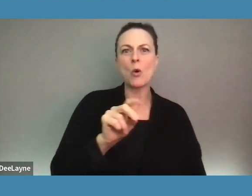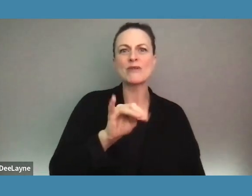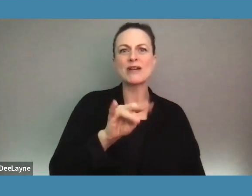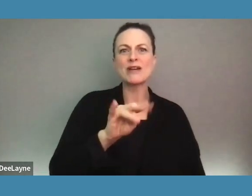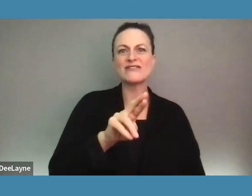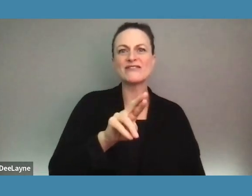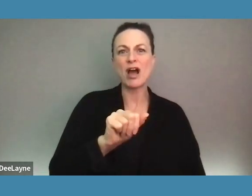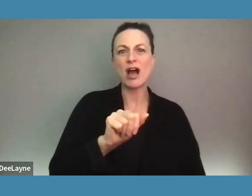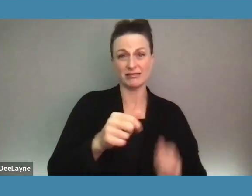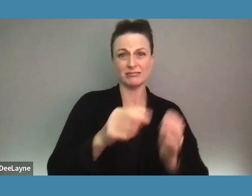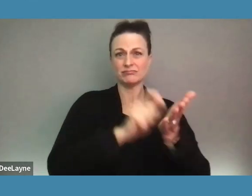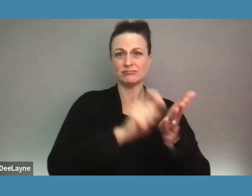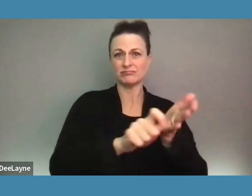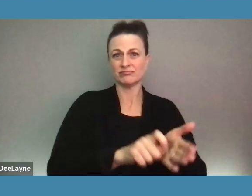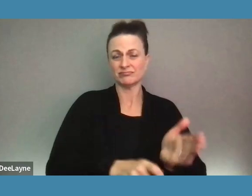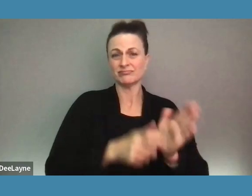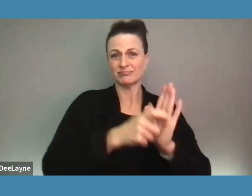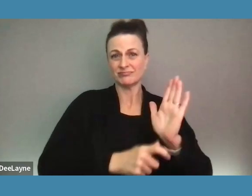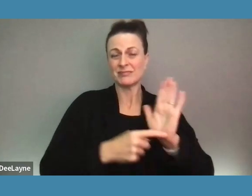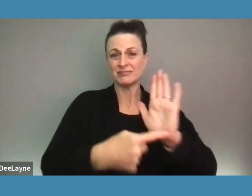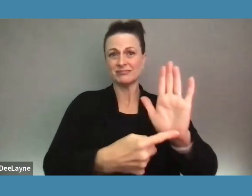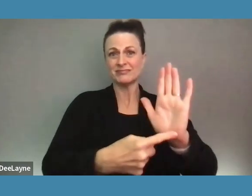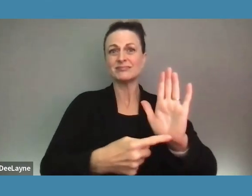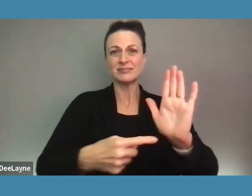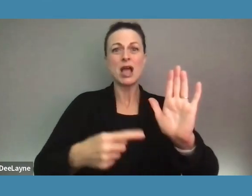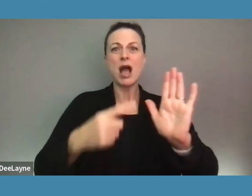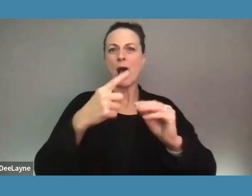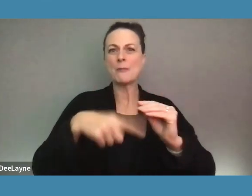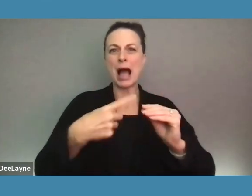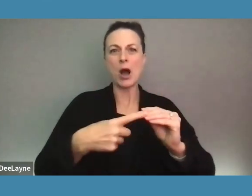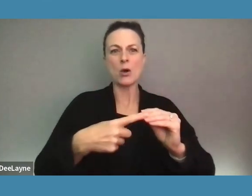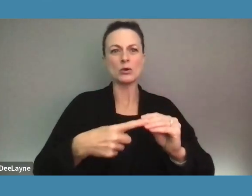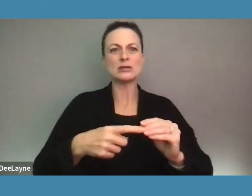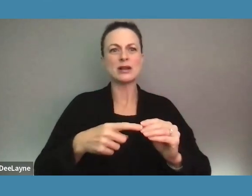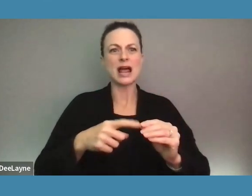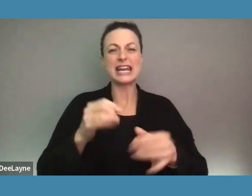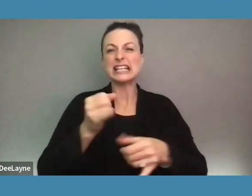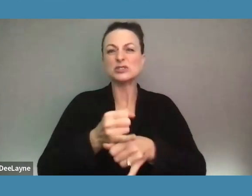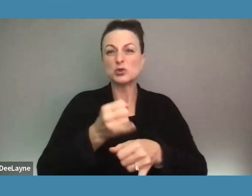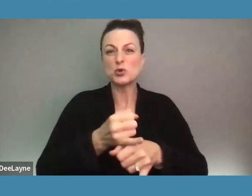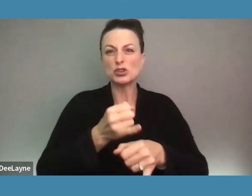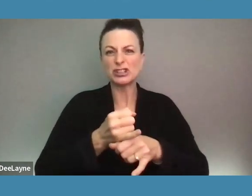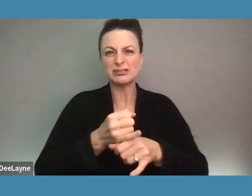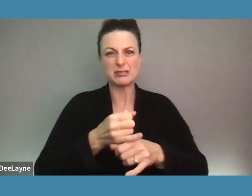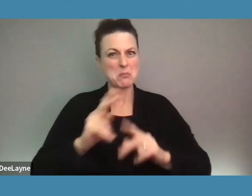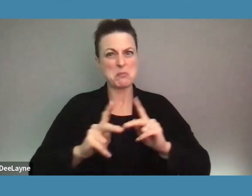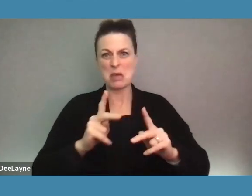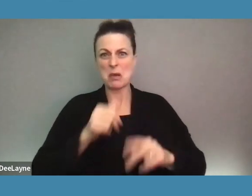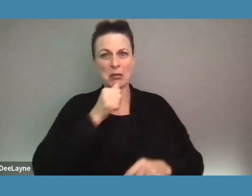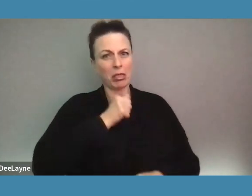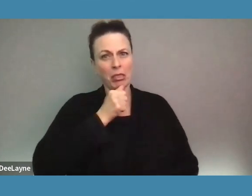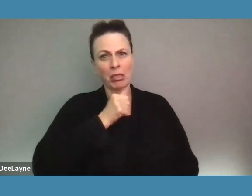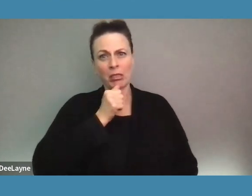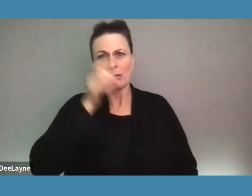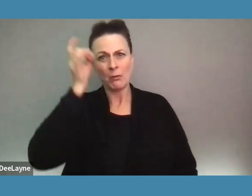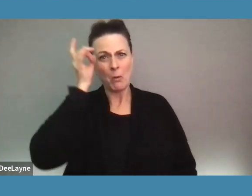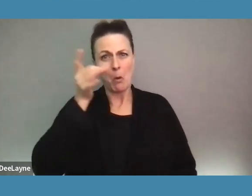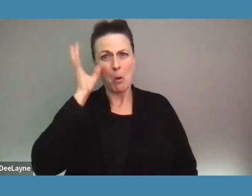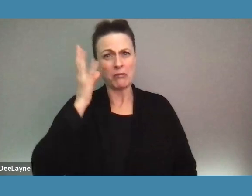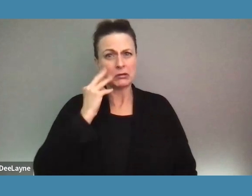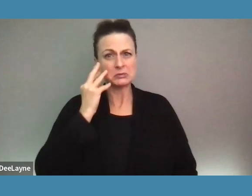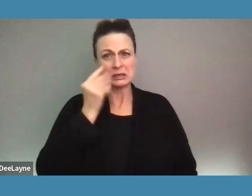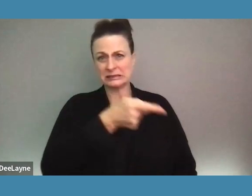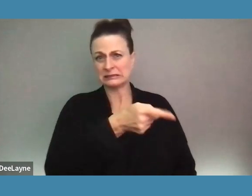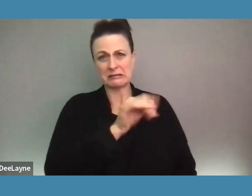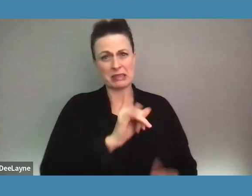Institution, and just some of the conditions that people were living with there.